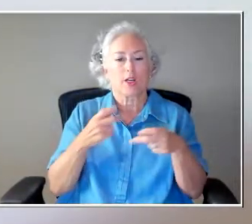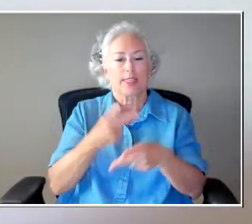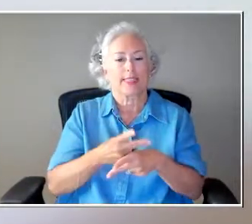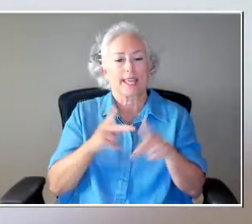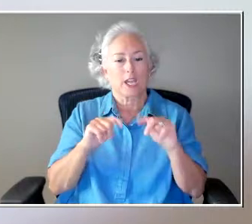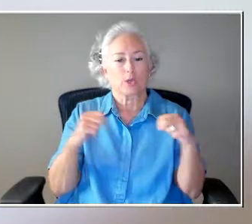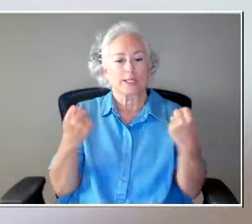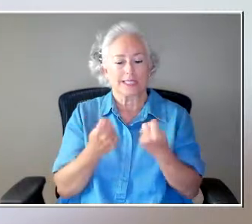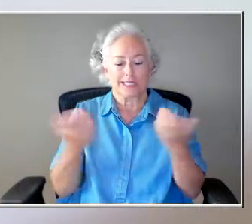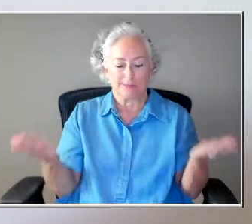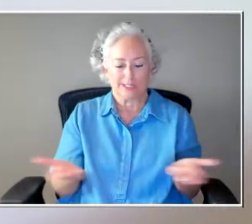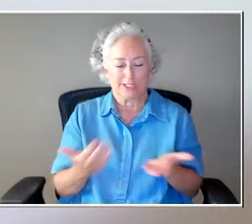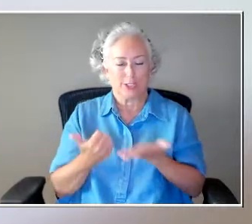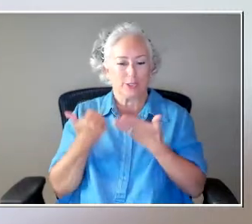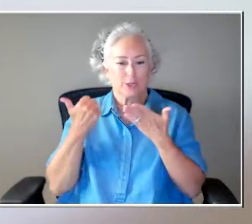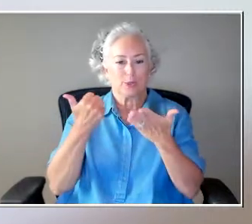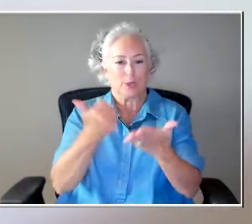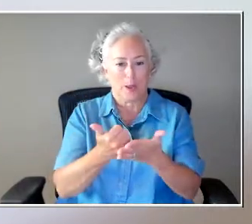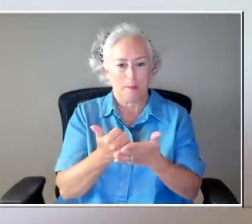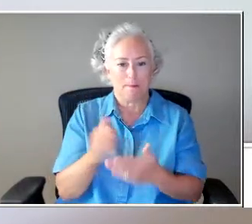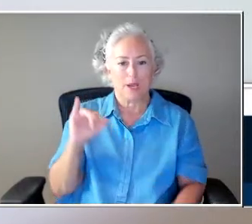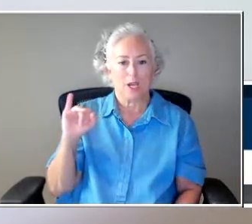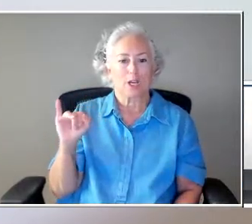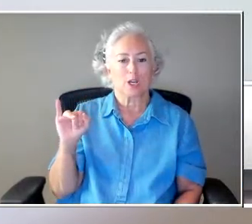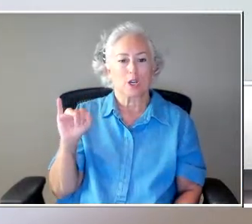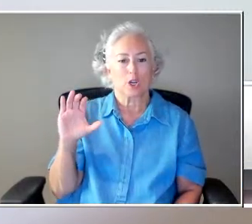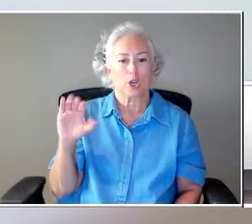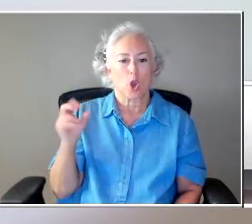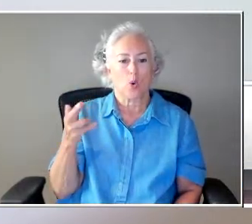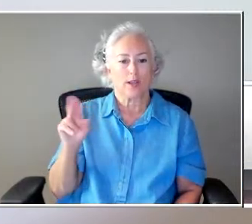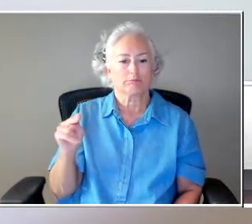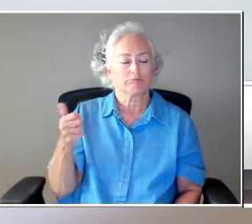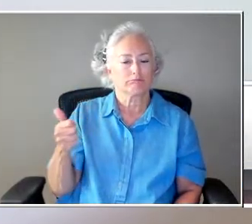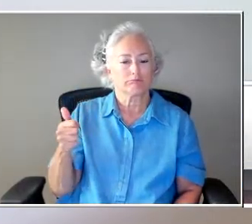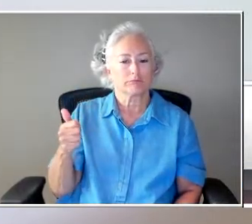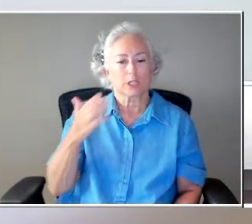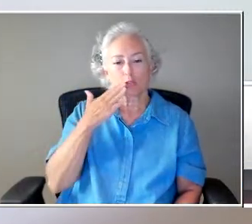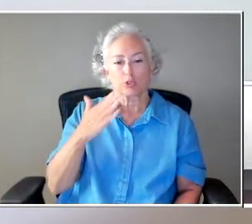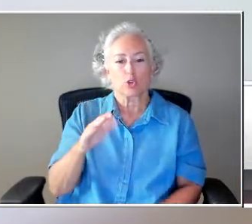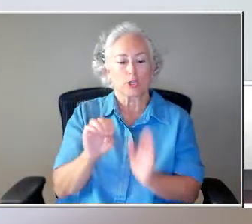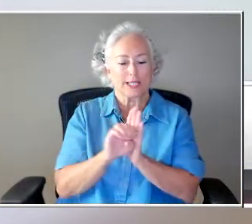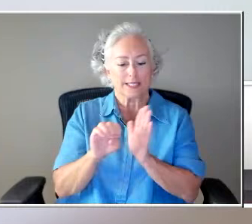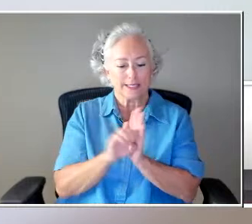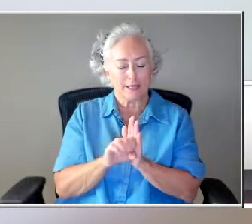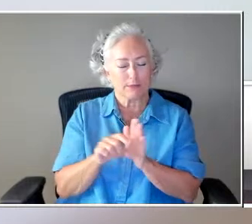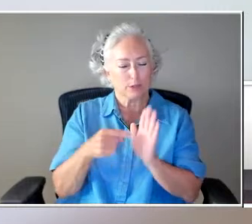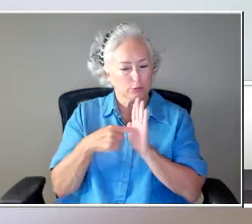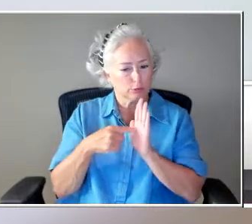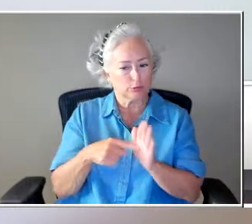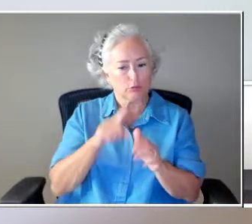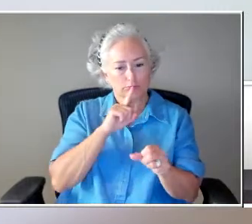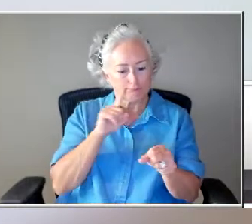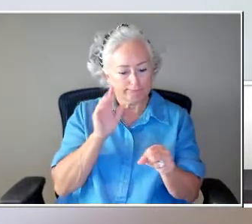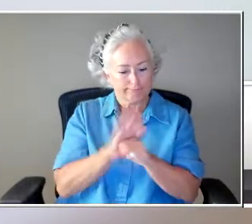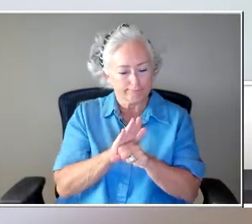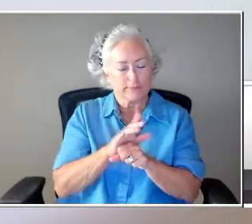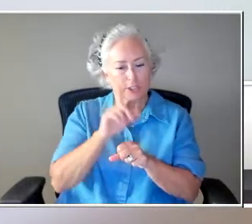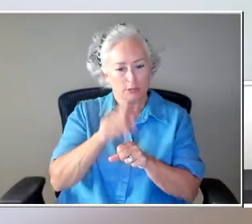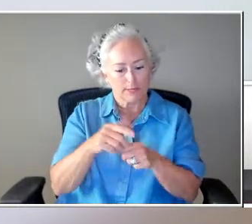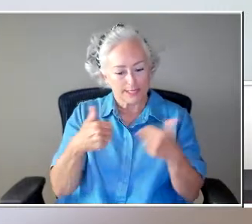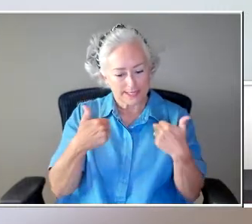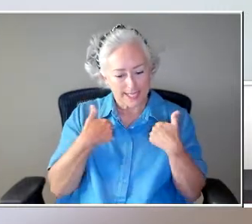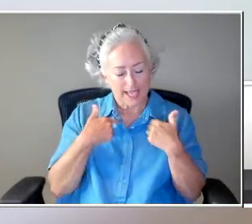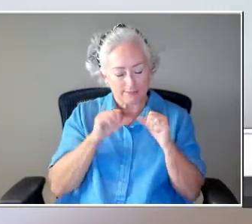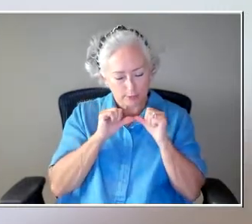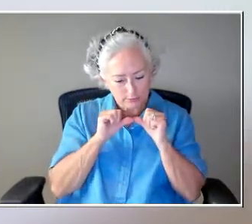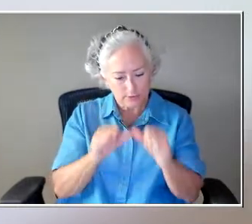the individuals. Cohen's a prime example of kind of showing the dedication that it takes to get back to the level that